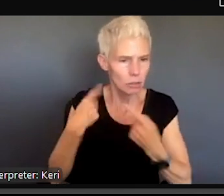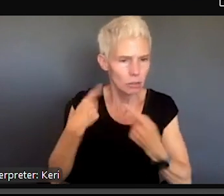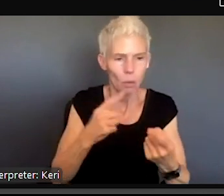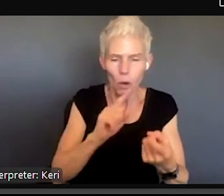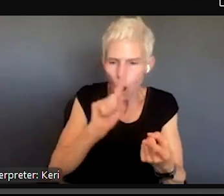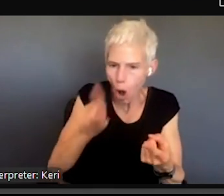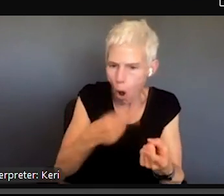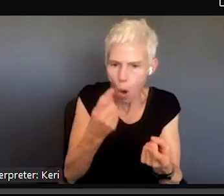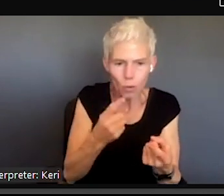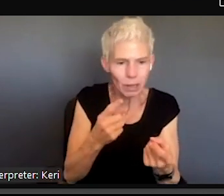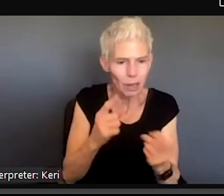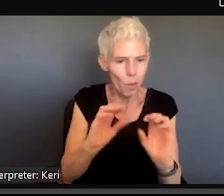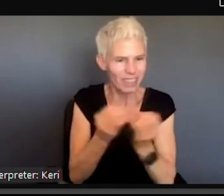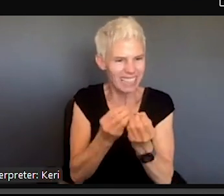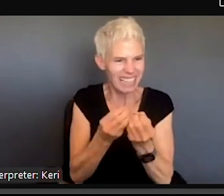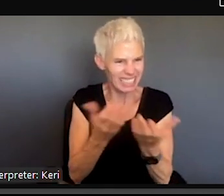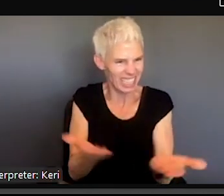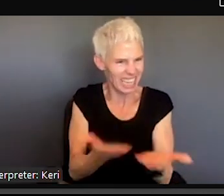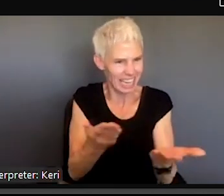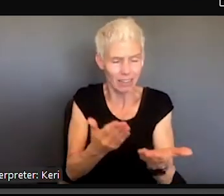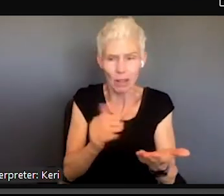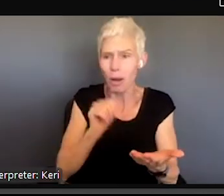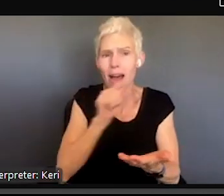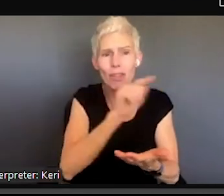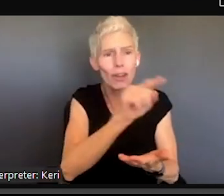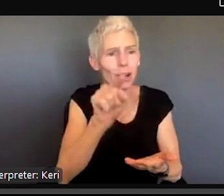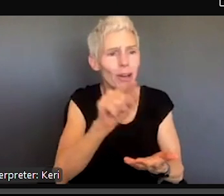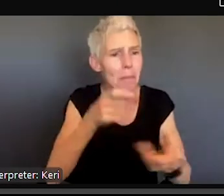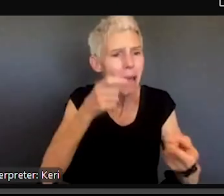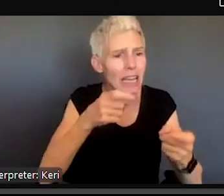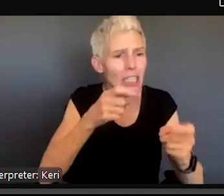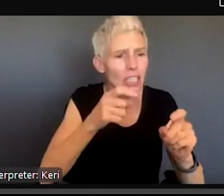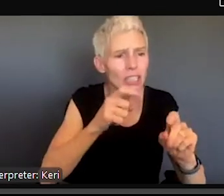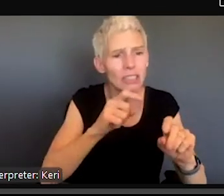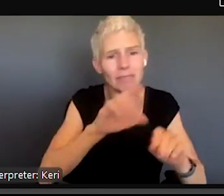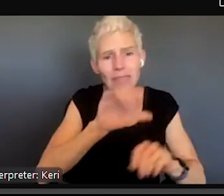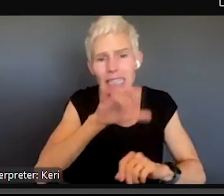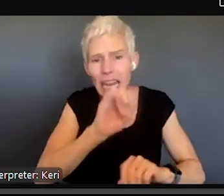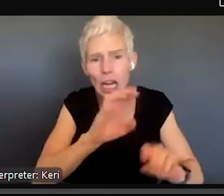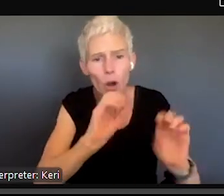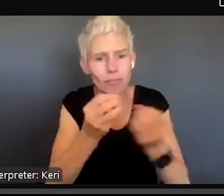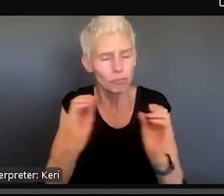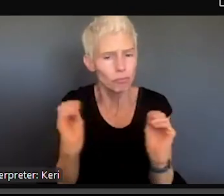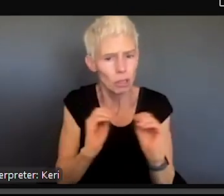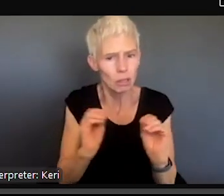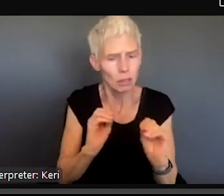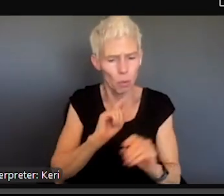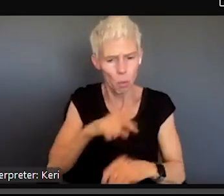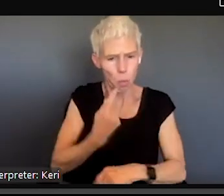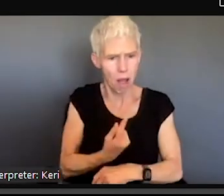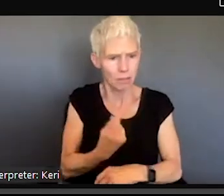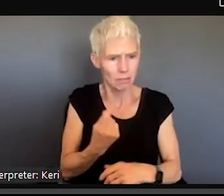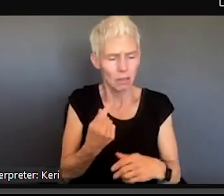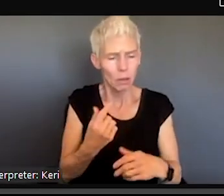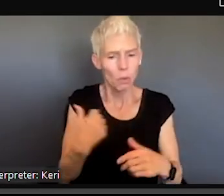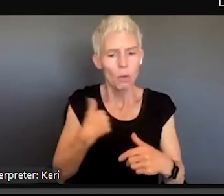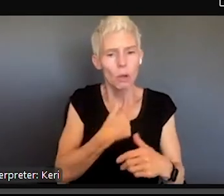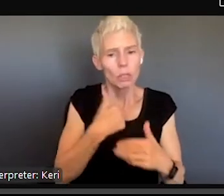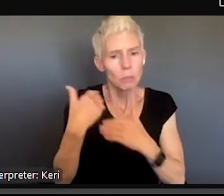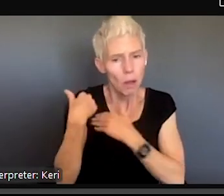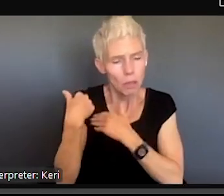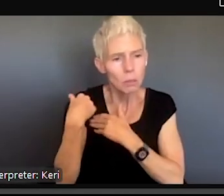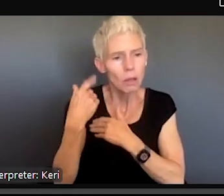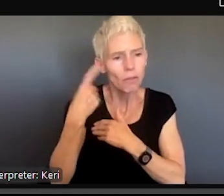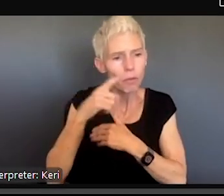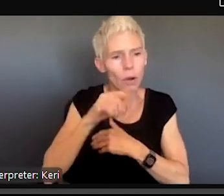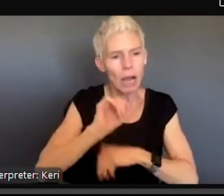There weren't other managed care organizations. We were responsible for this